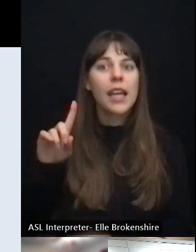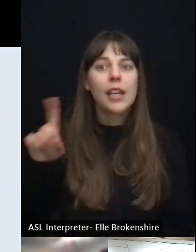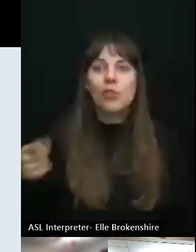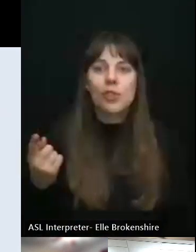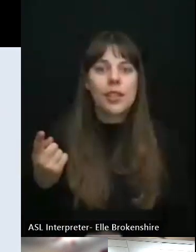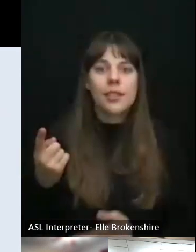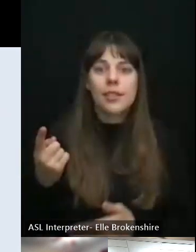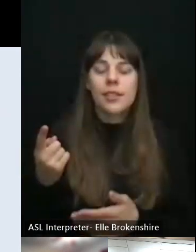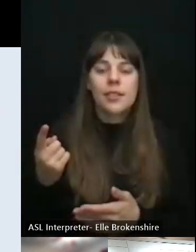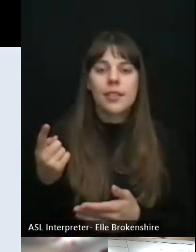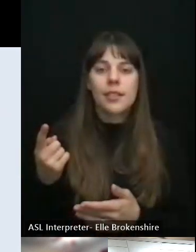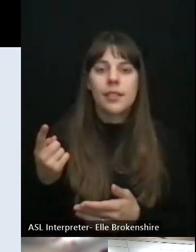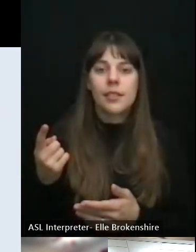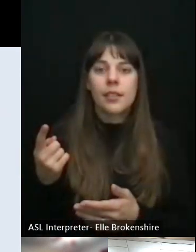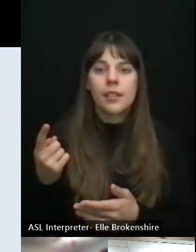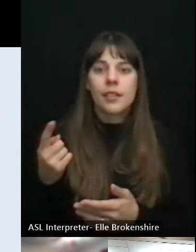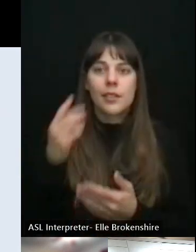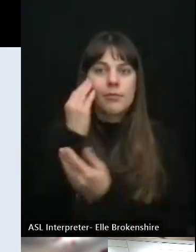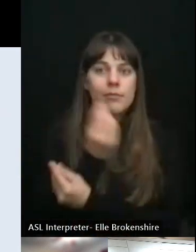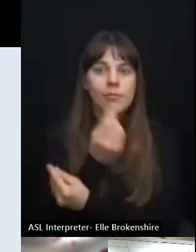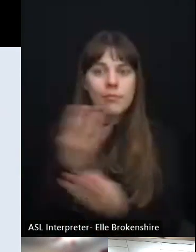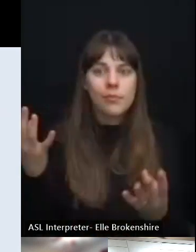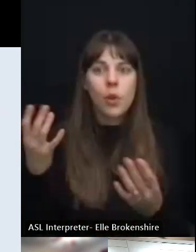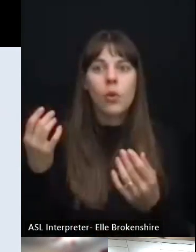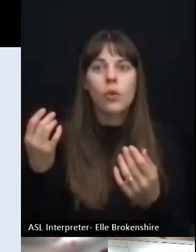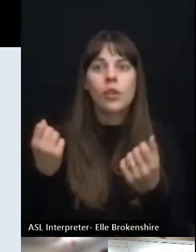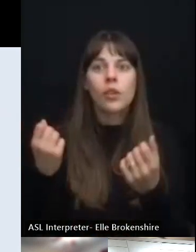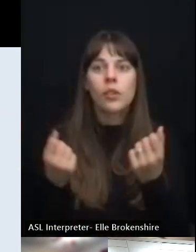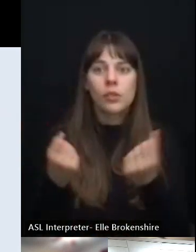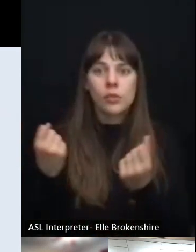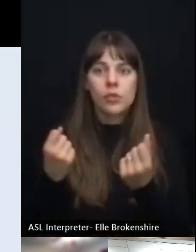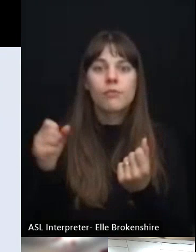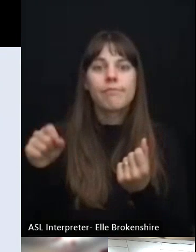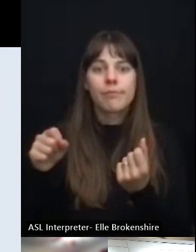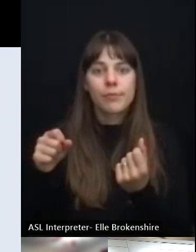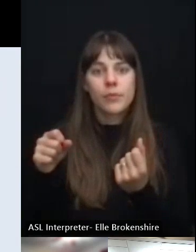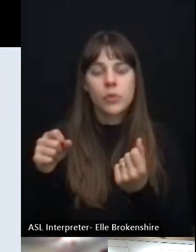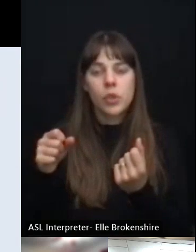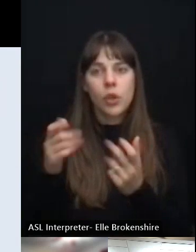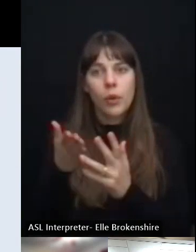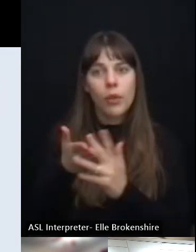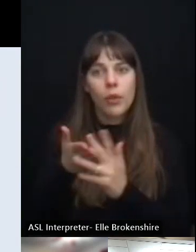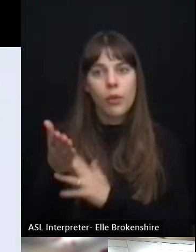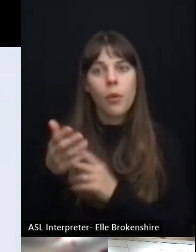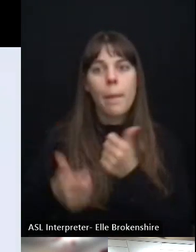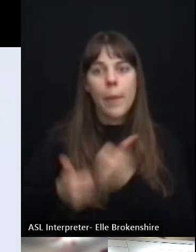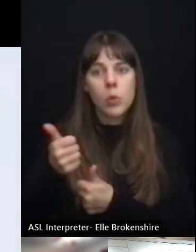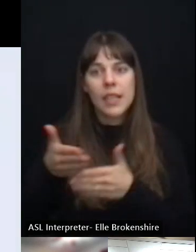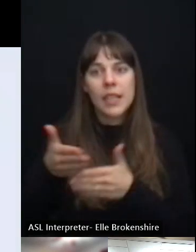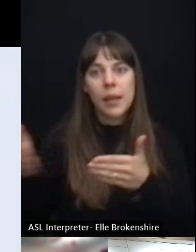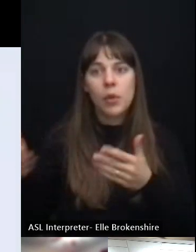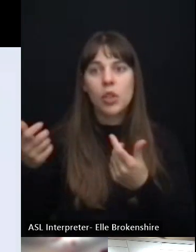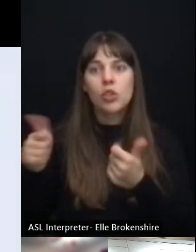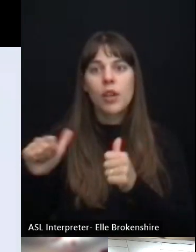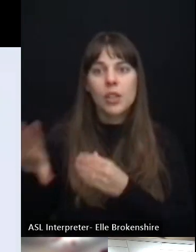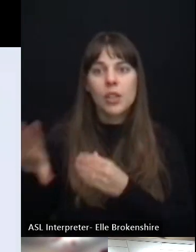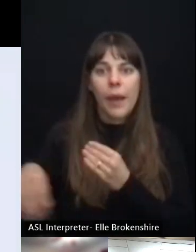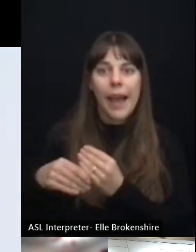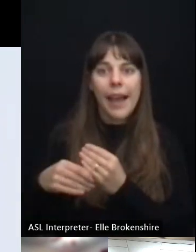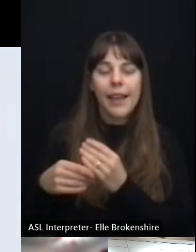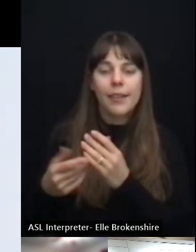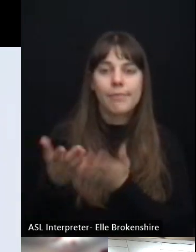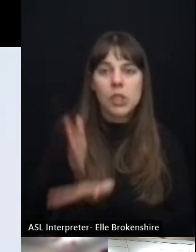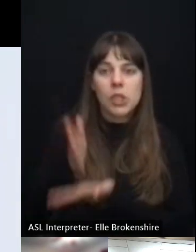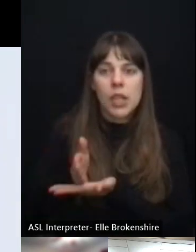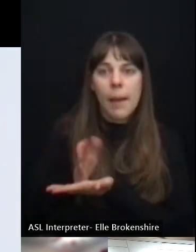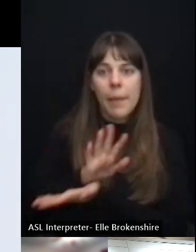those vehicles are moving through a significant portion of the neighborhood and trying to add one pair of stops in the middle of that neighborhood so that